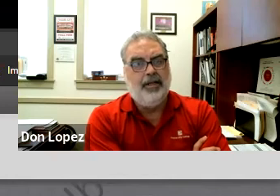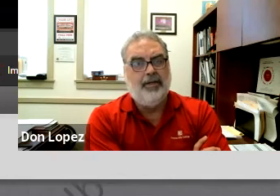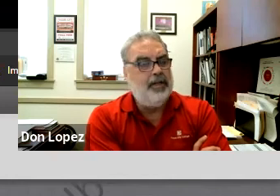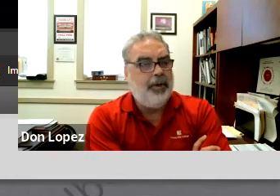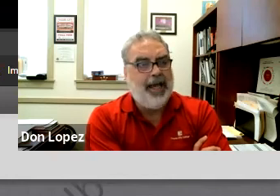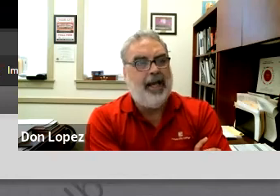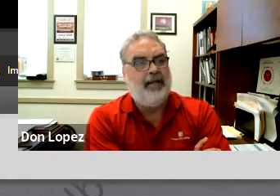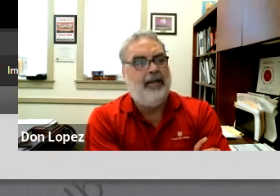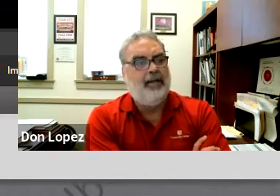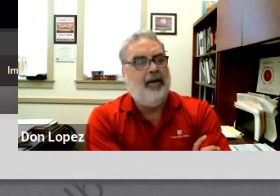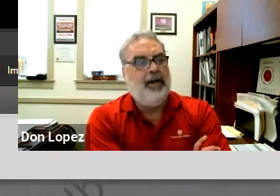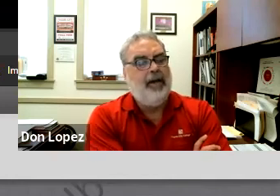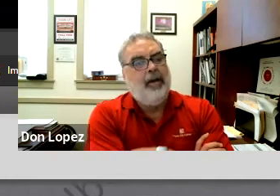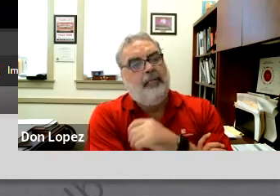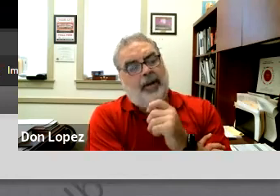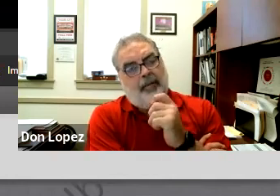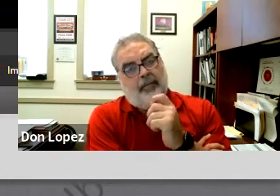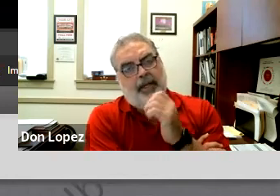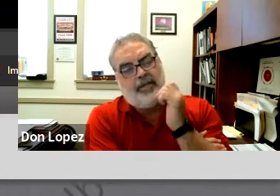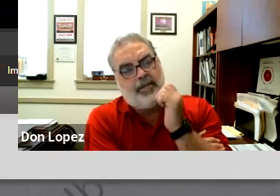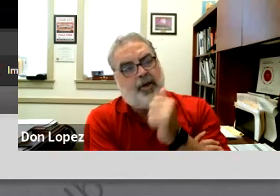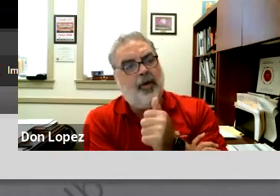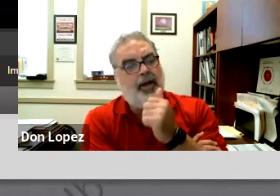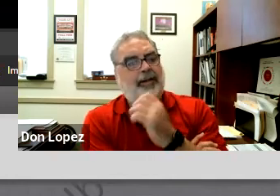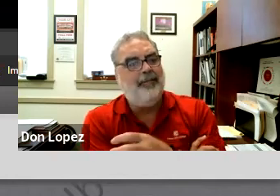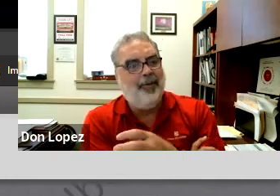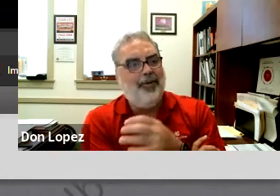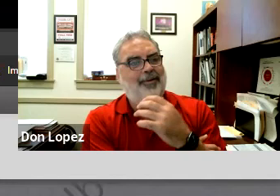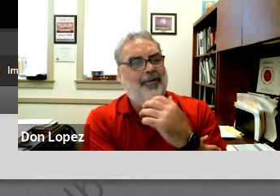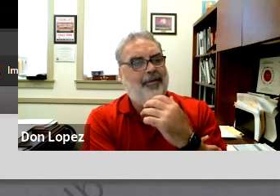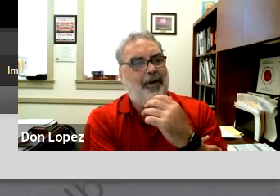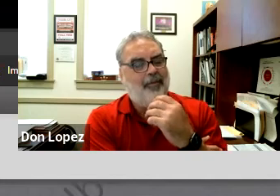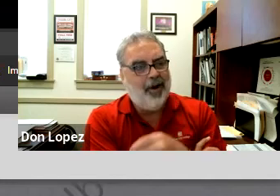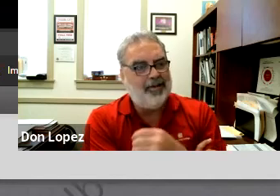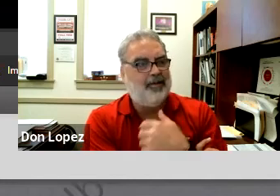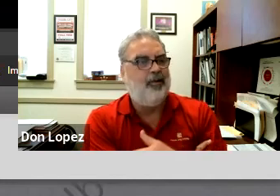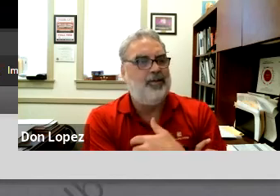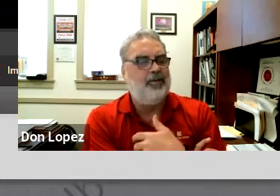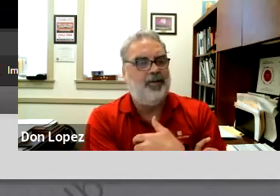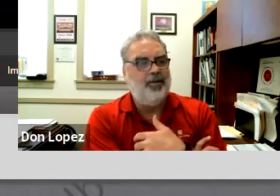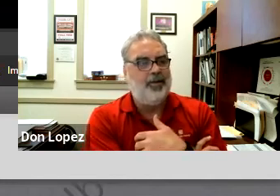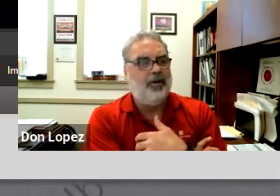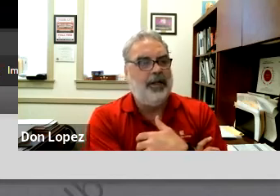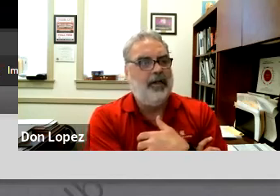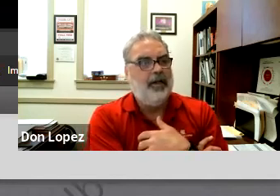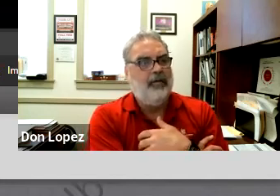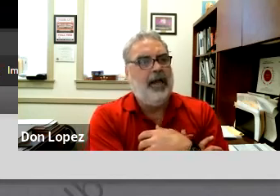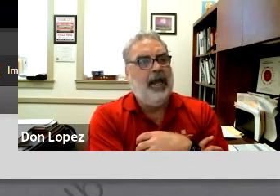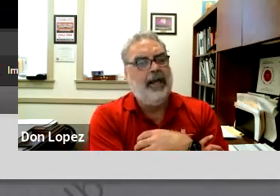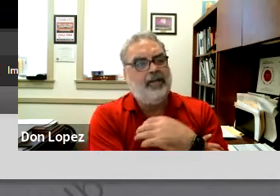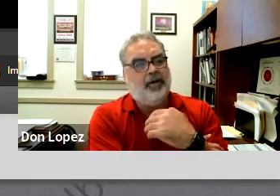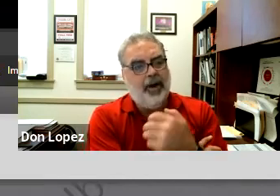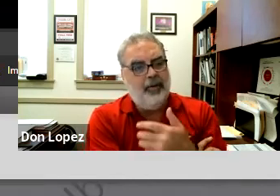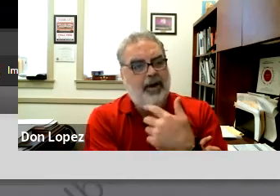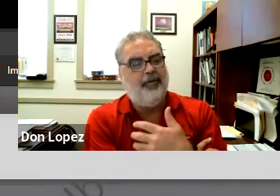do other kinds of things. We get it, right? But this is a critically important process for us institutionally, right?